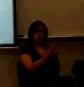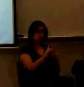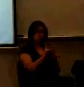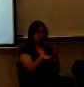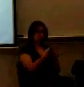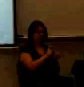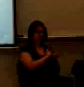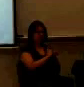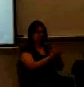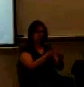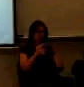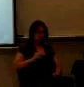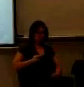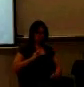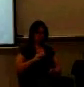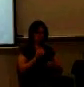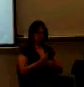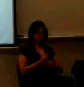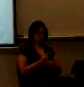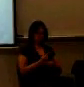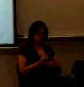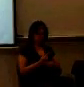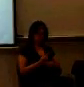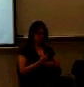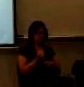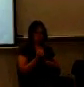out of it. So why do you think that they're